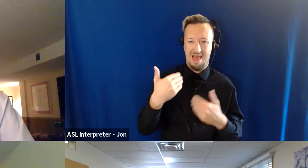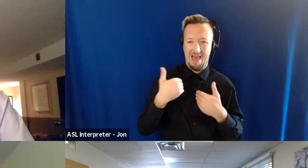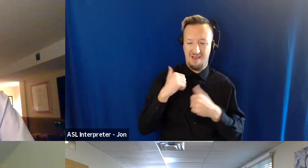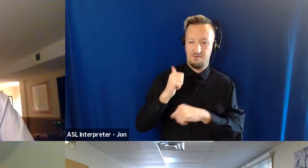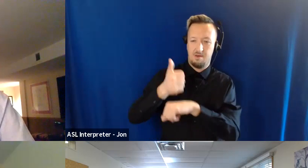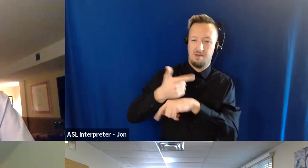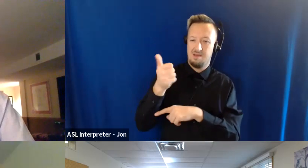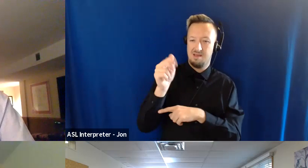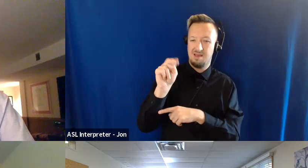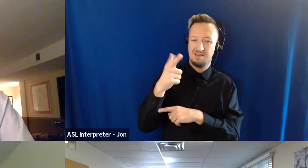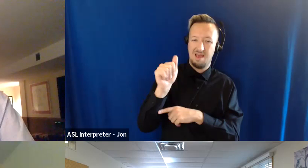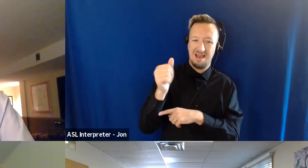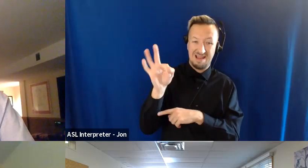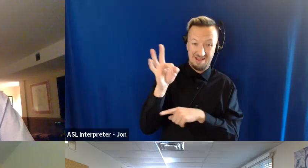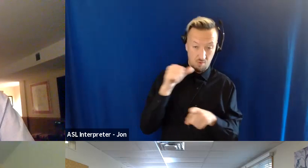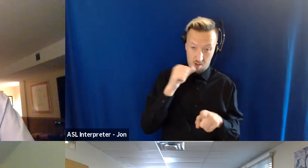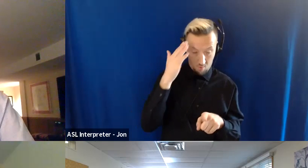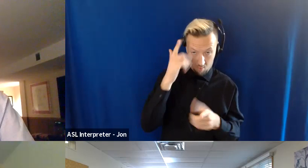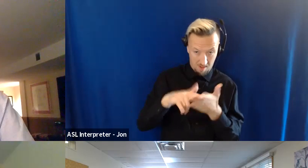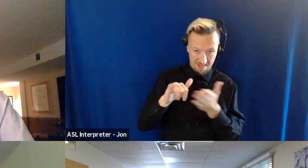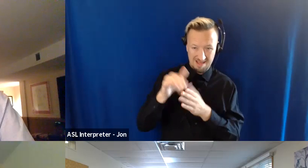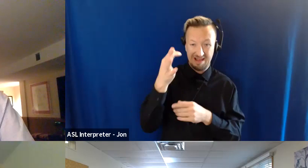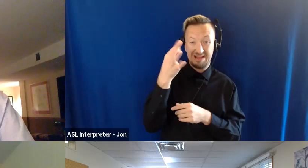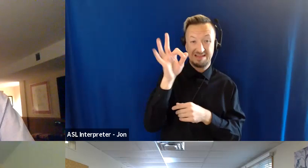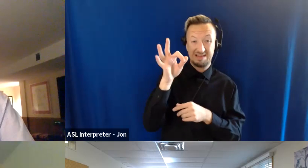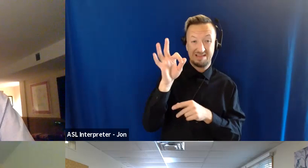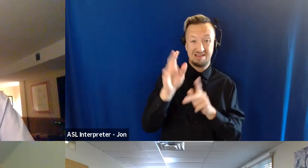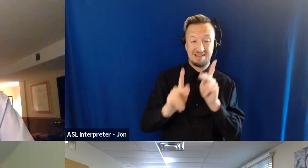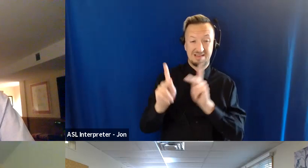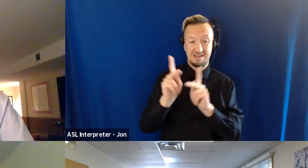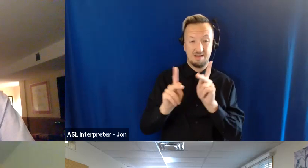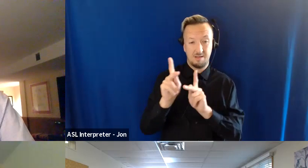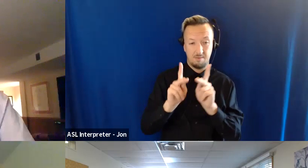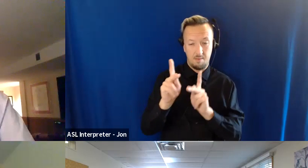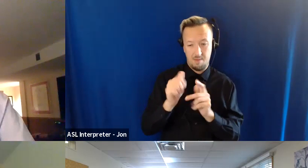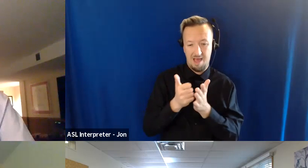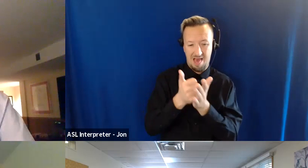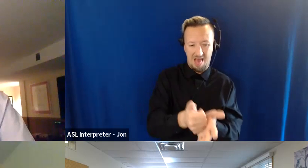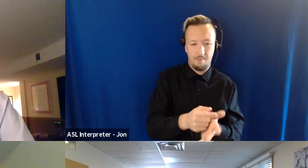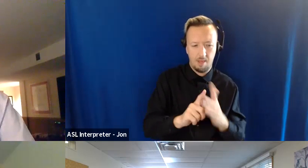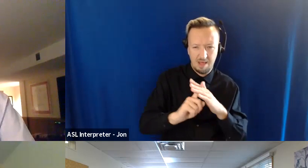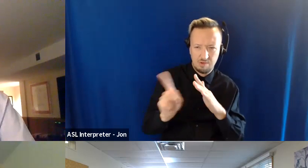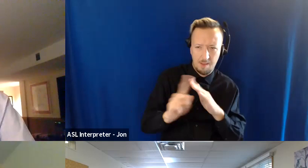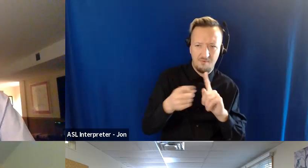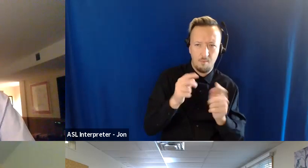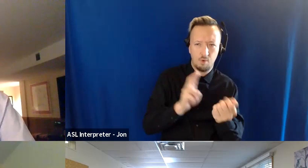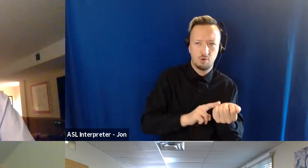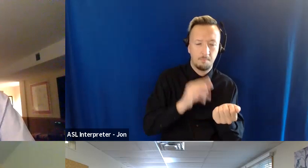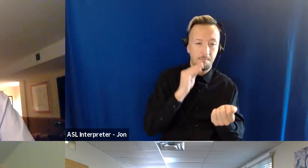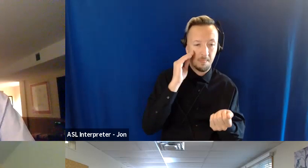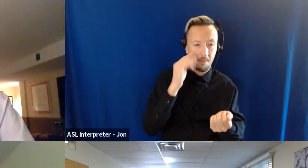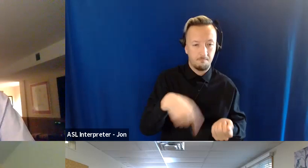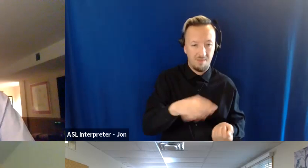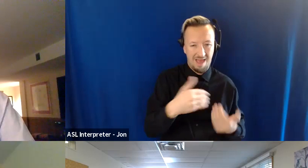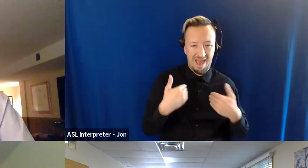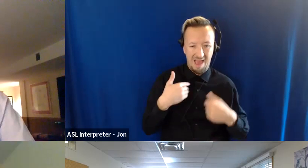Gang of 19, which for those who don't know was 19 of the folks that Wade Blank helped escape from nursing homes, that most of whom had power